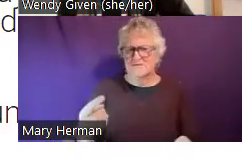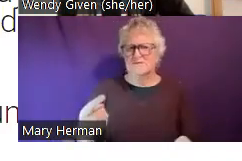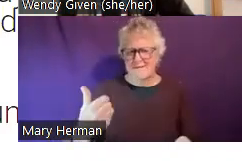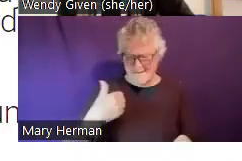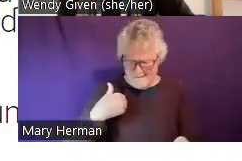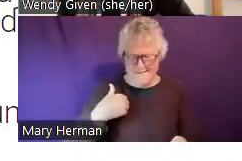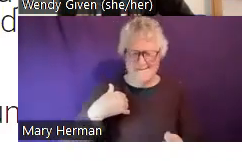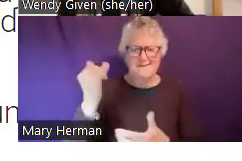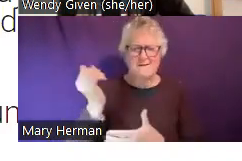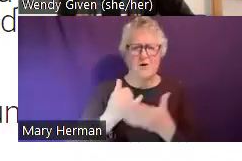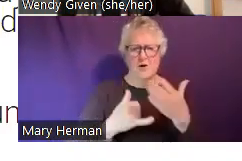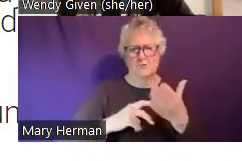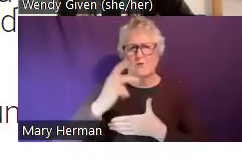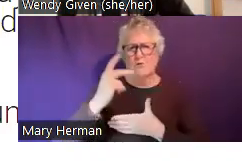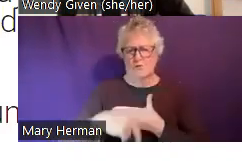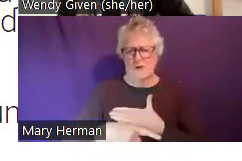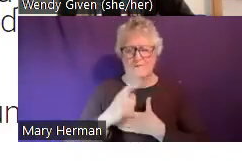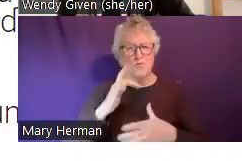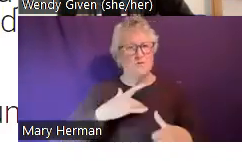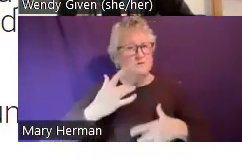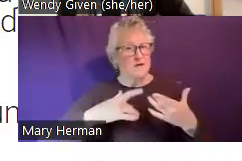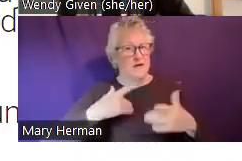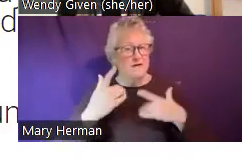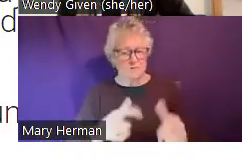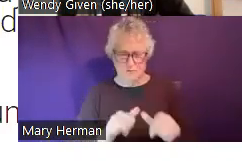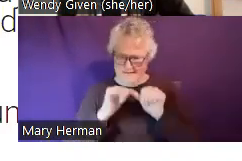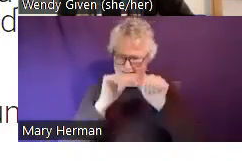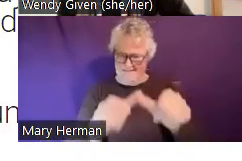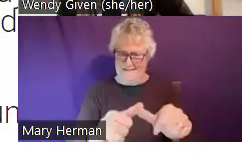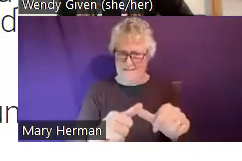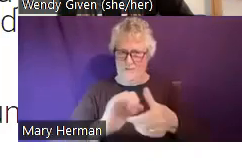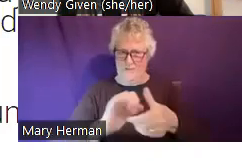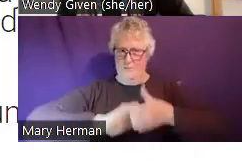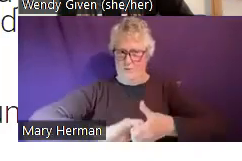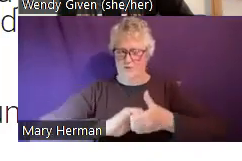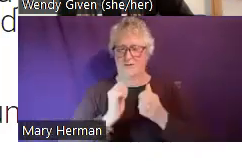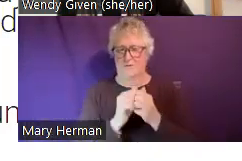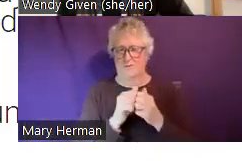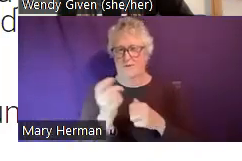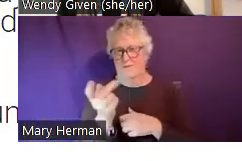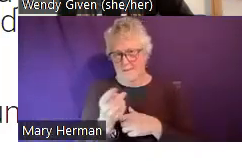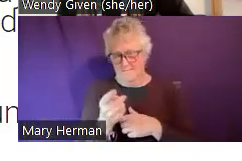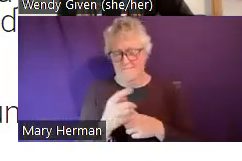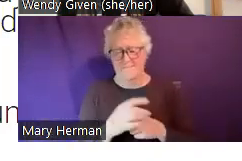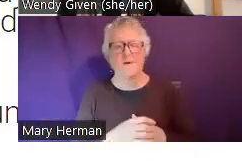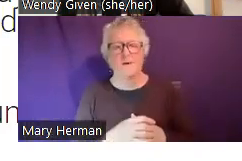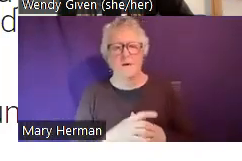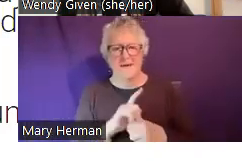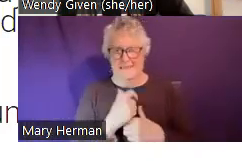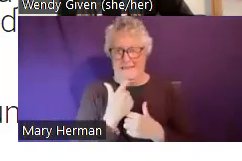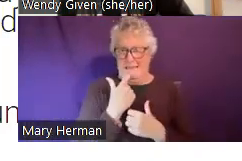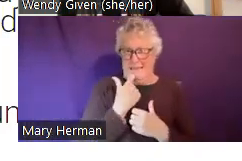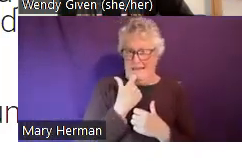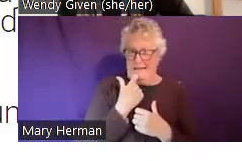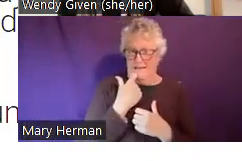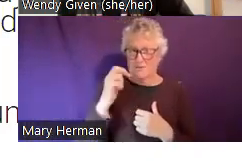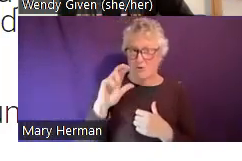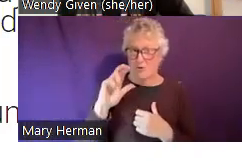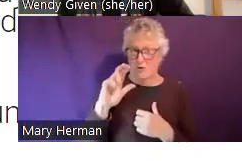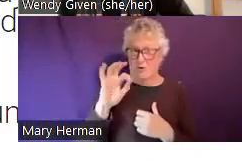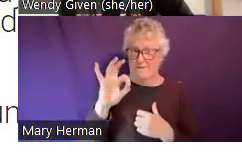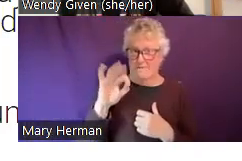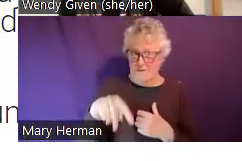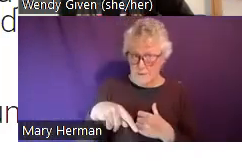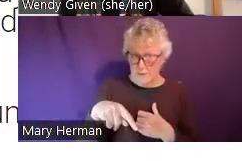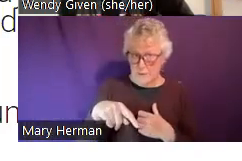be continuing that partnership with them in this latest RFQ, in this latest round of public artworks going